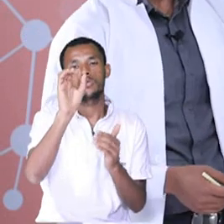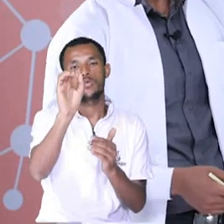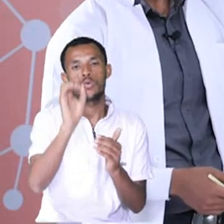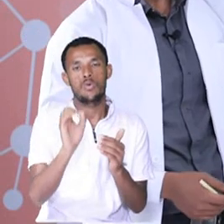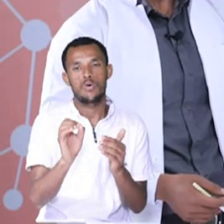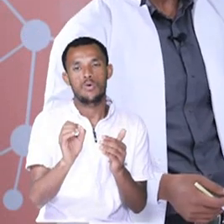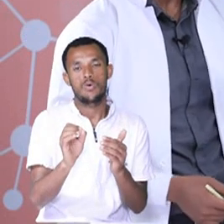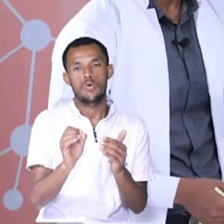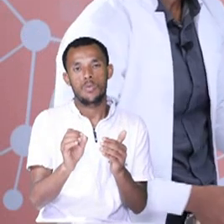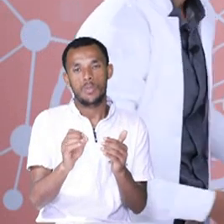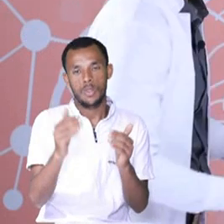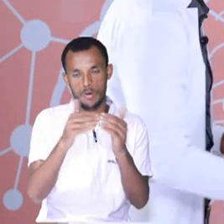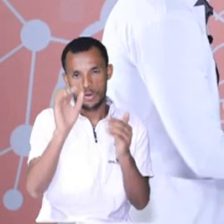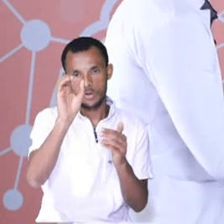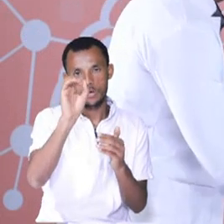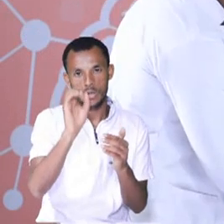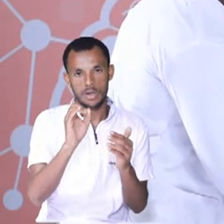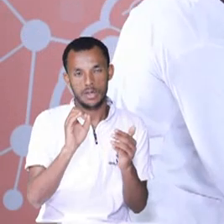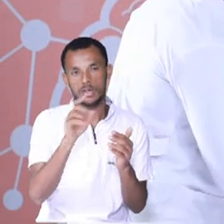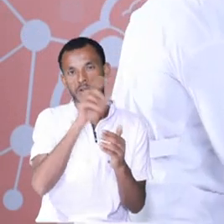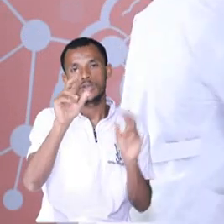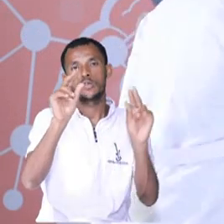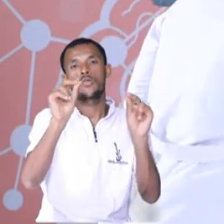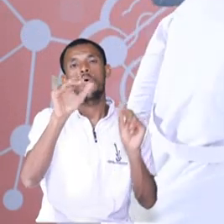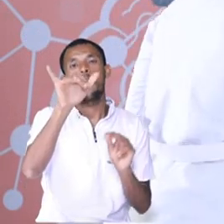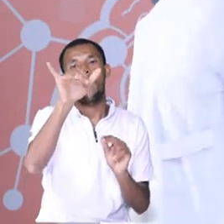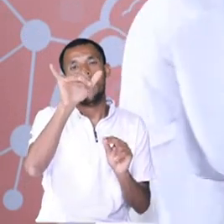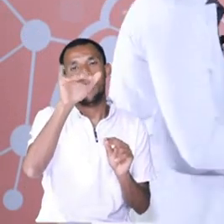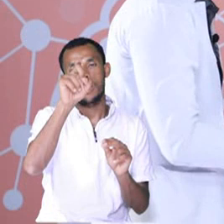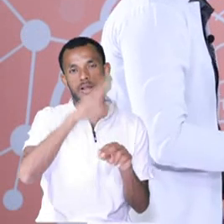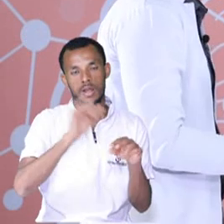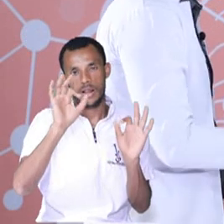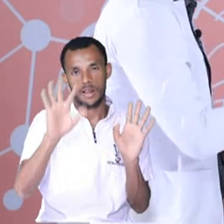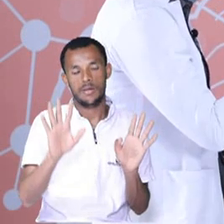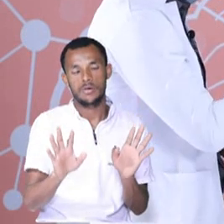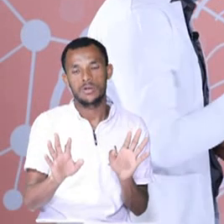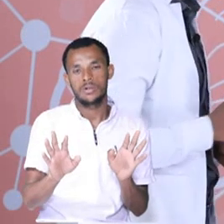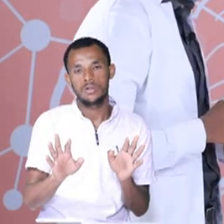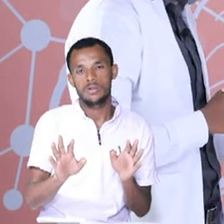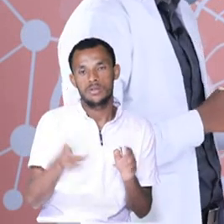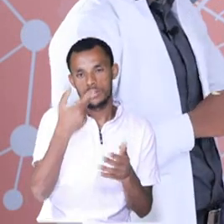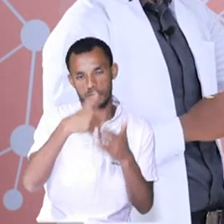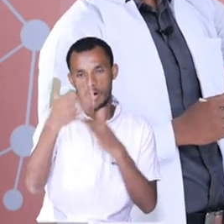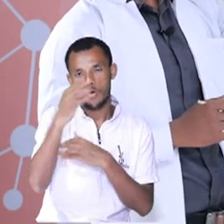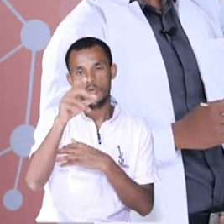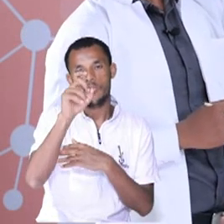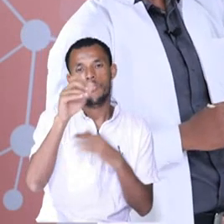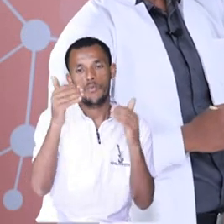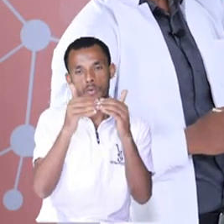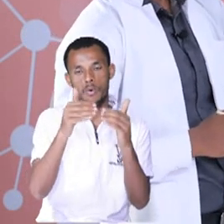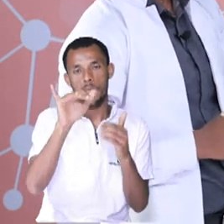If the value of y is equal to 0 means there is no y on the x-axis. So the value of y is